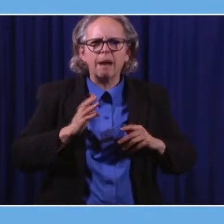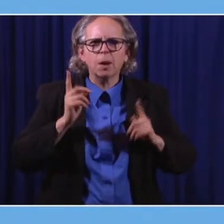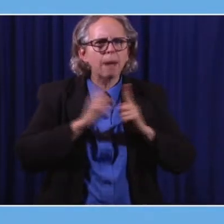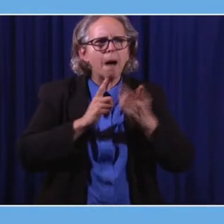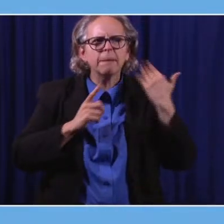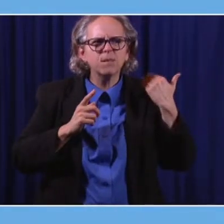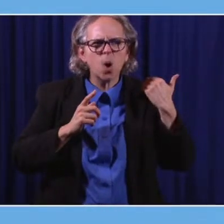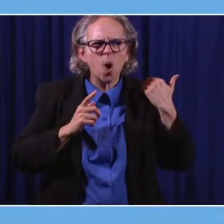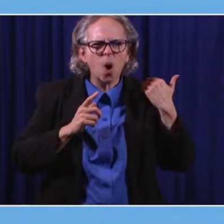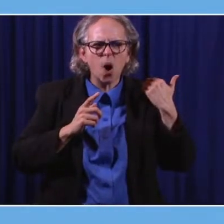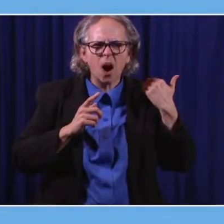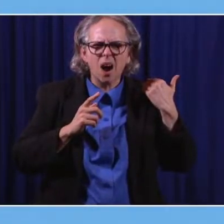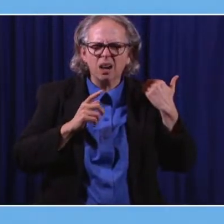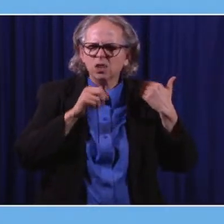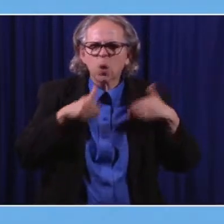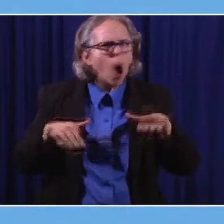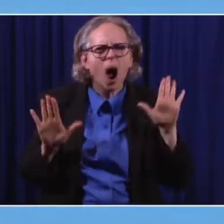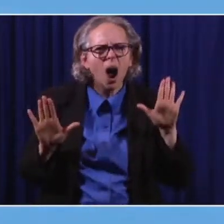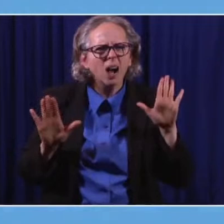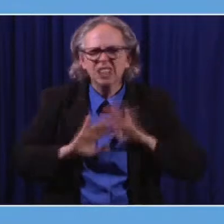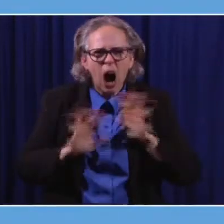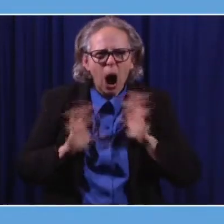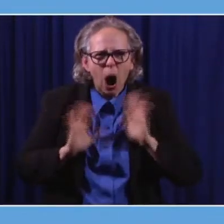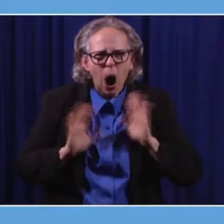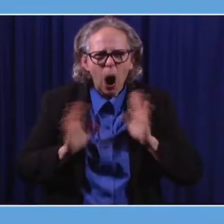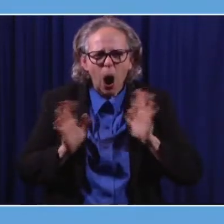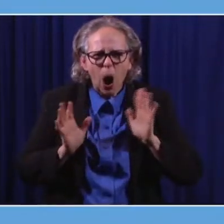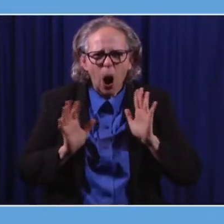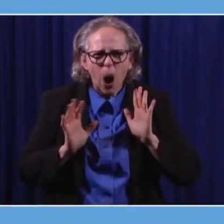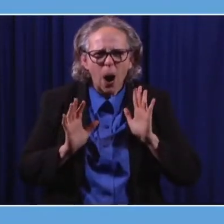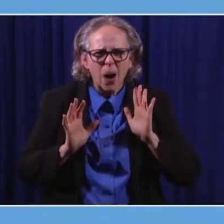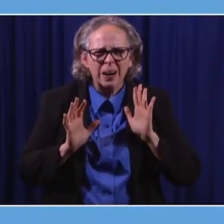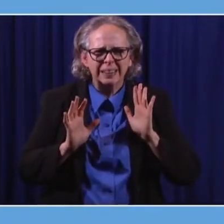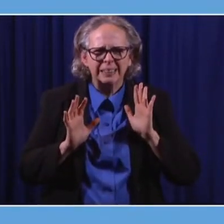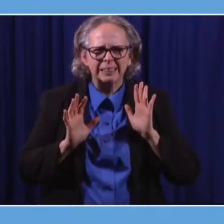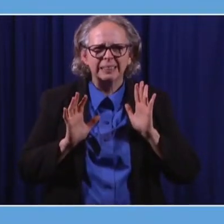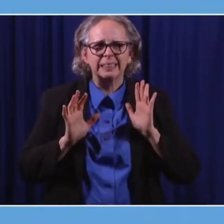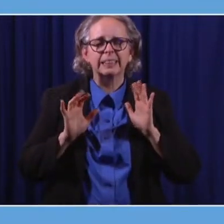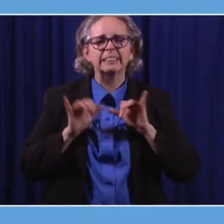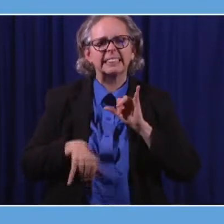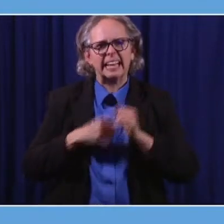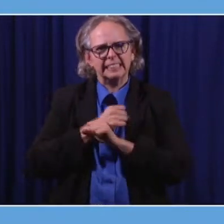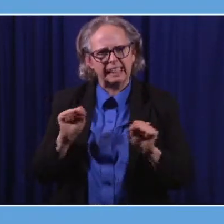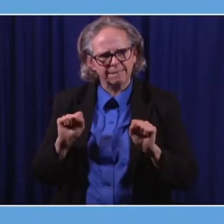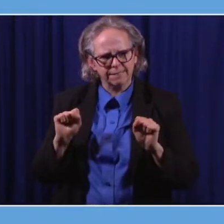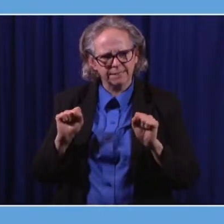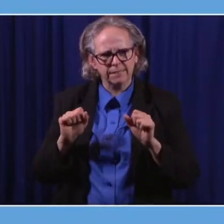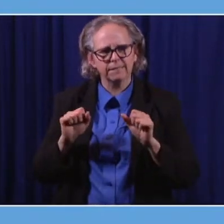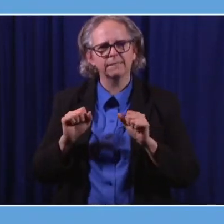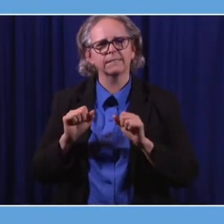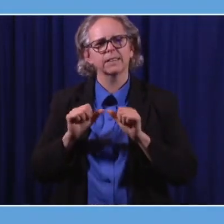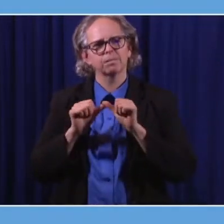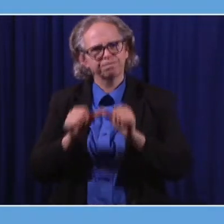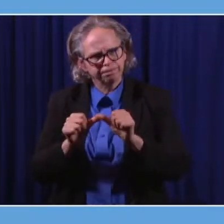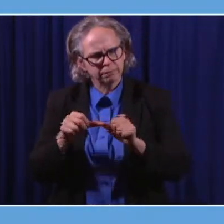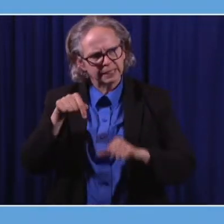up. The battle against COVID-19 isn't over. Stay safe, Ohio.